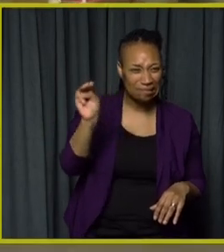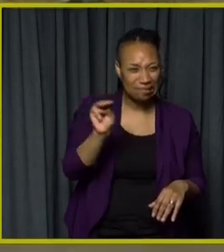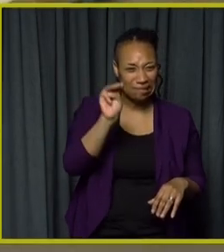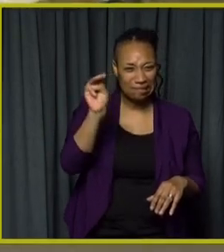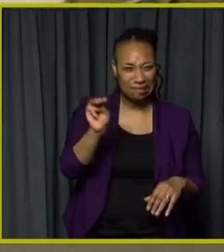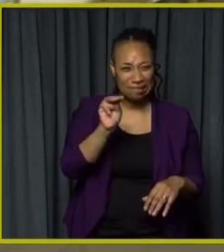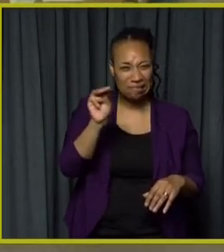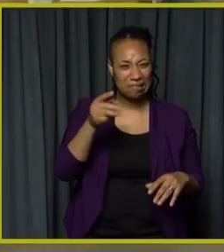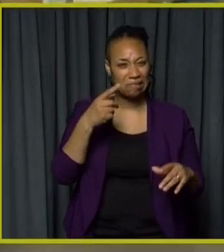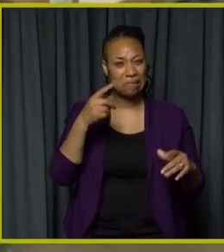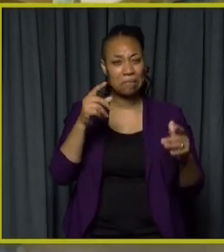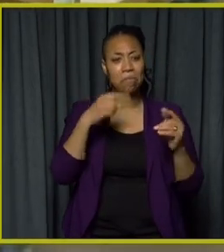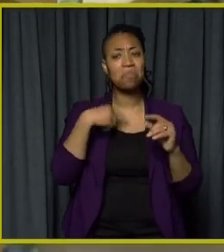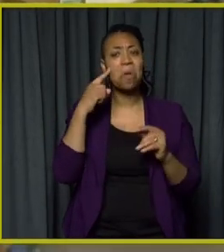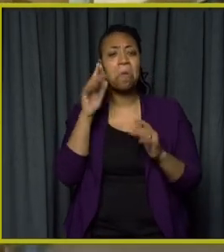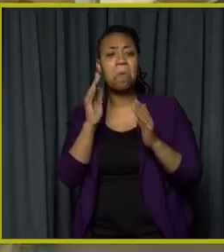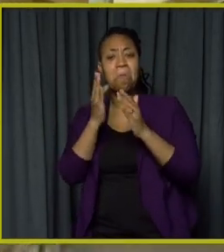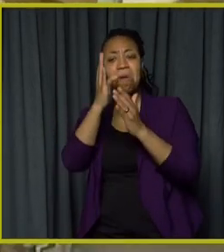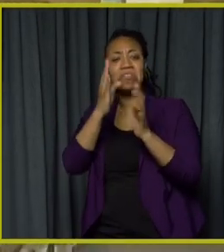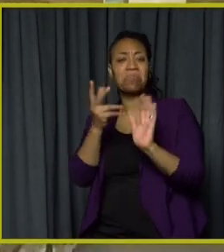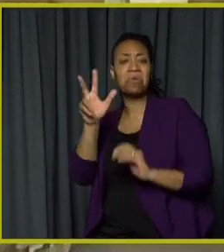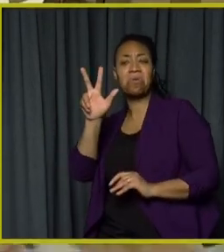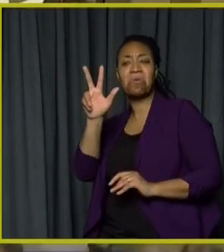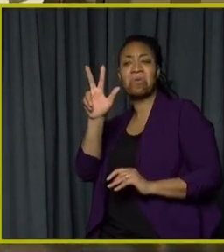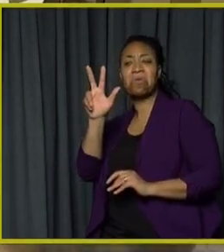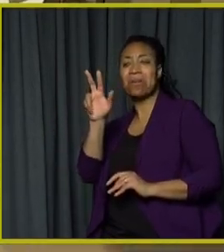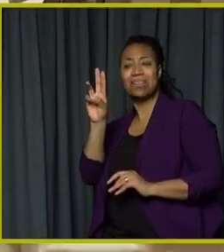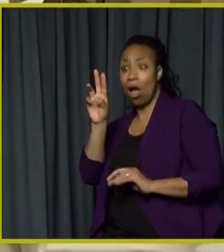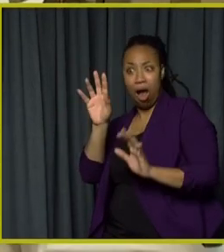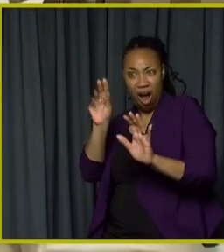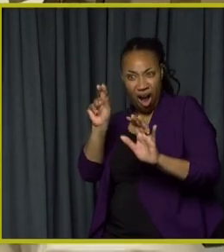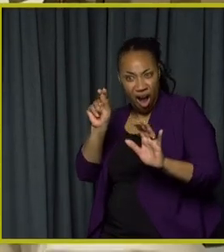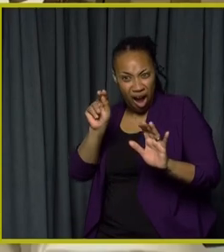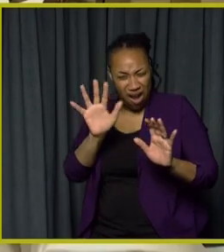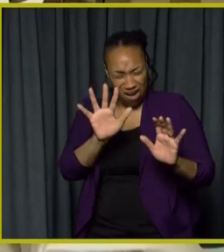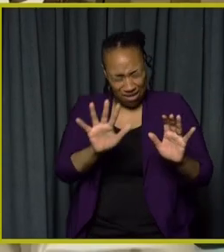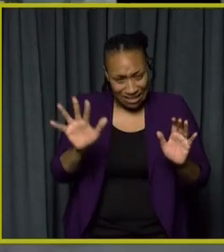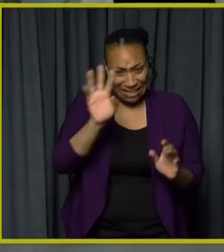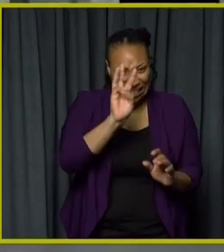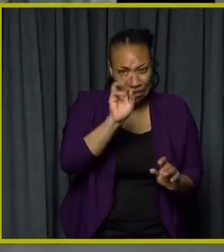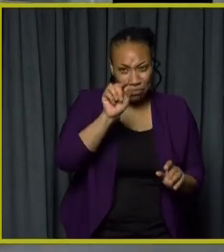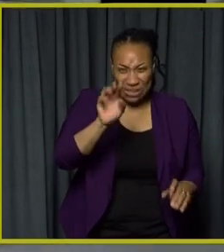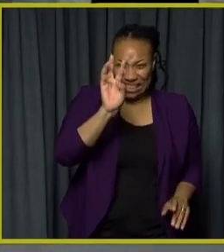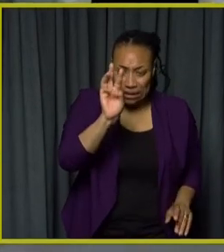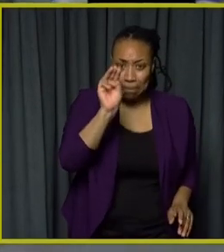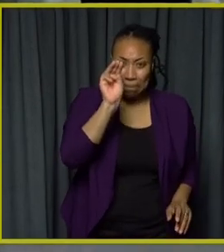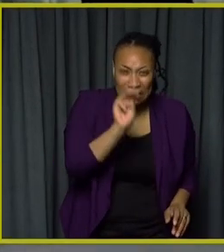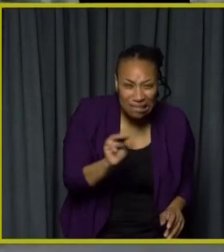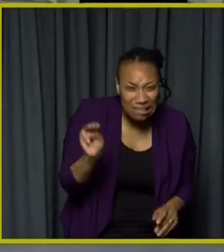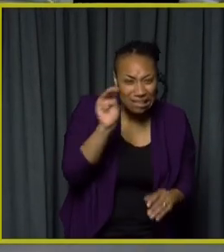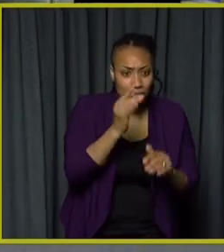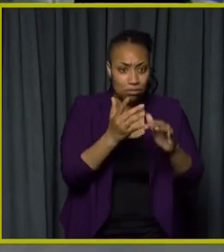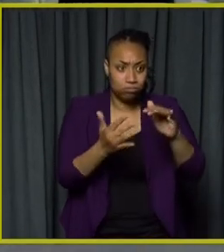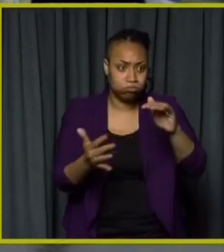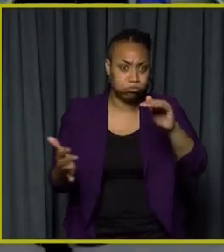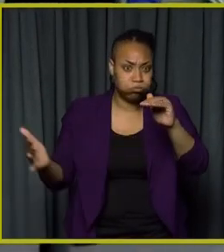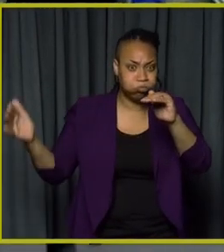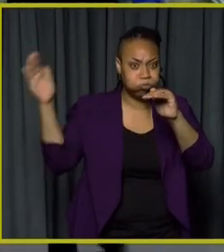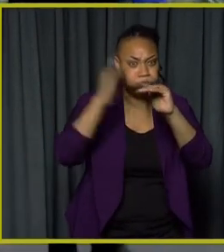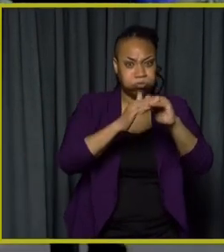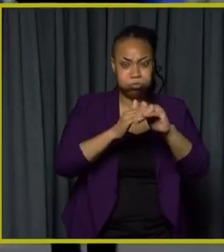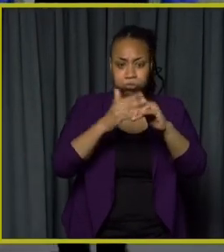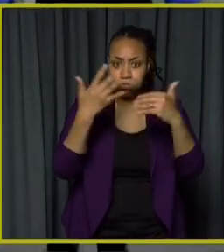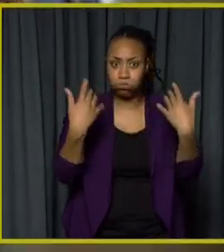6.6 million. We are clearly in a major recession with major impacts on working men and women in this